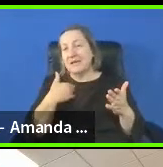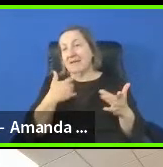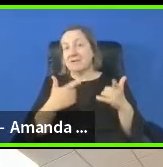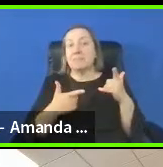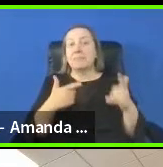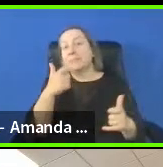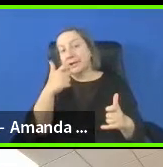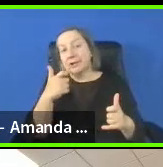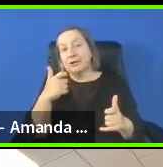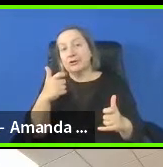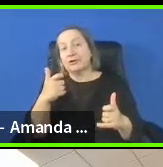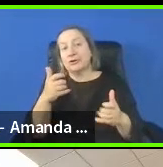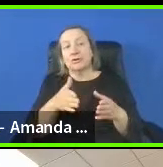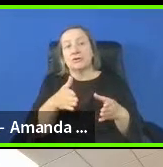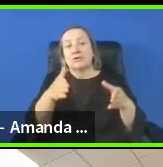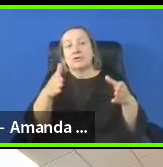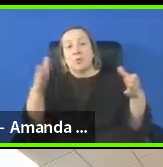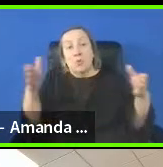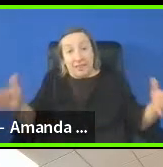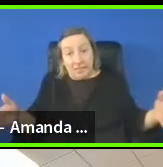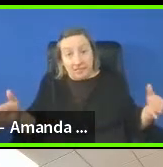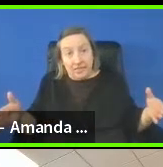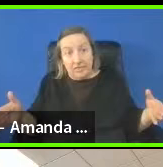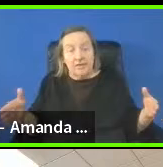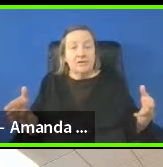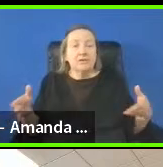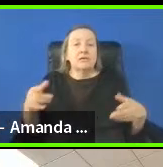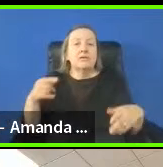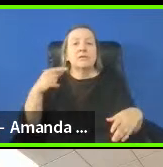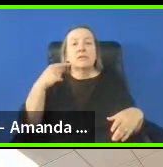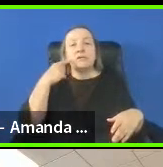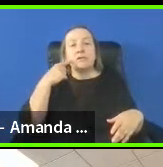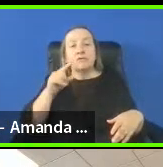larger width overall